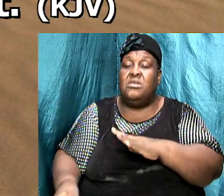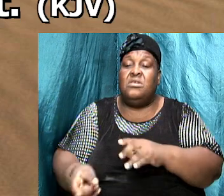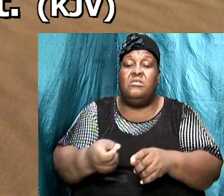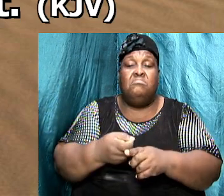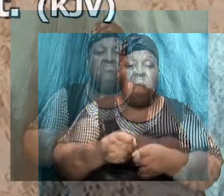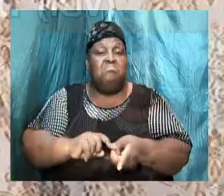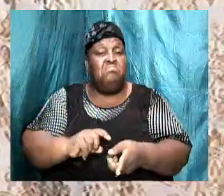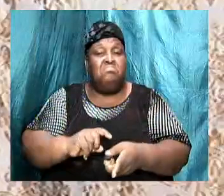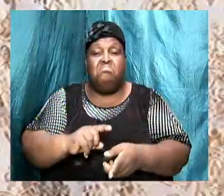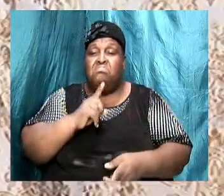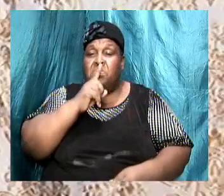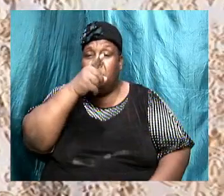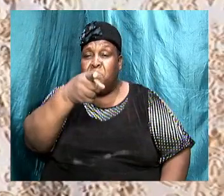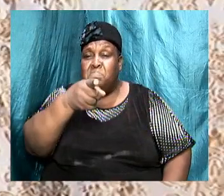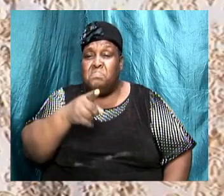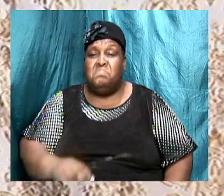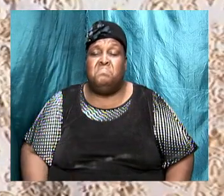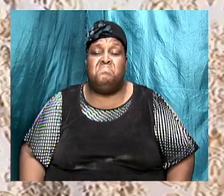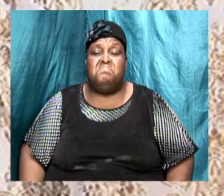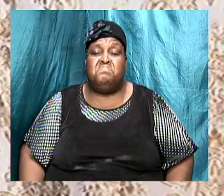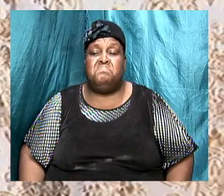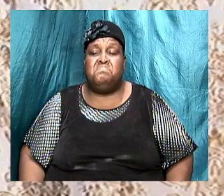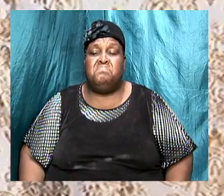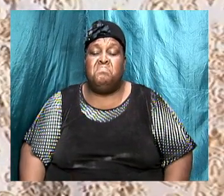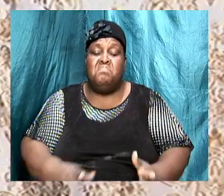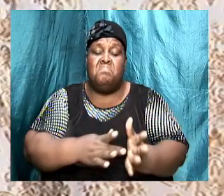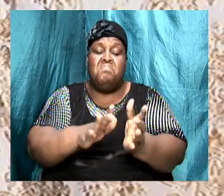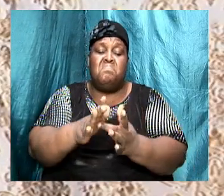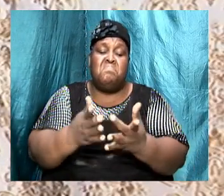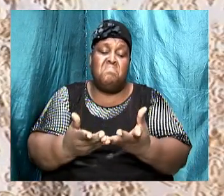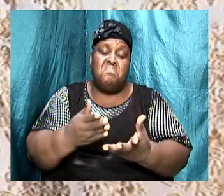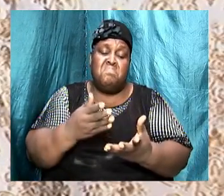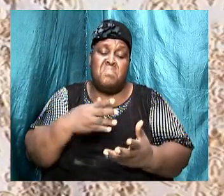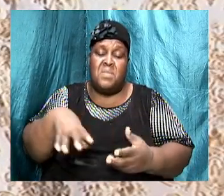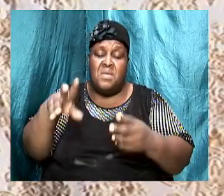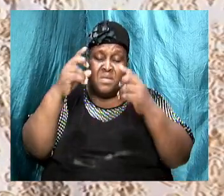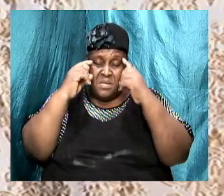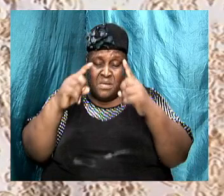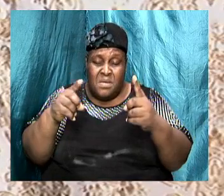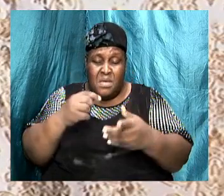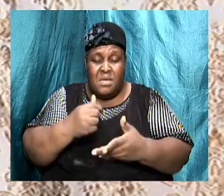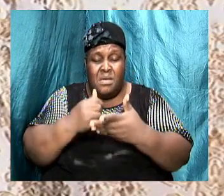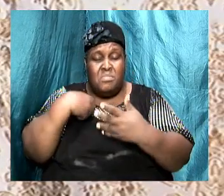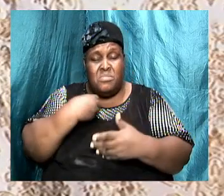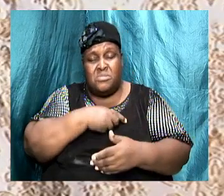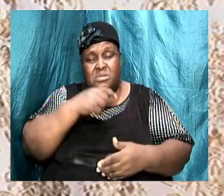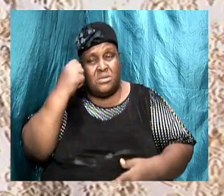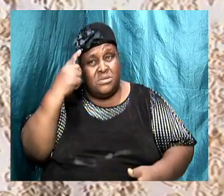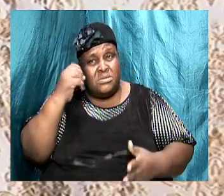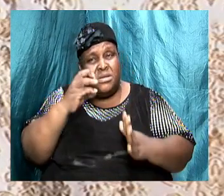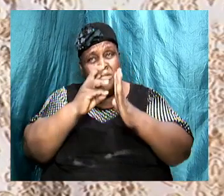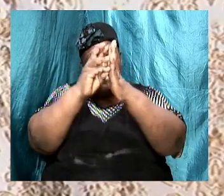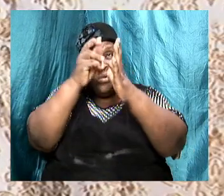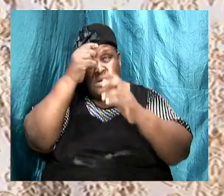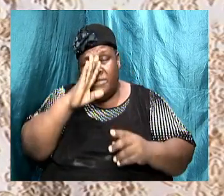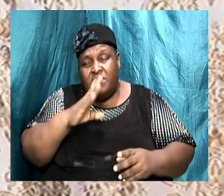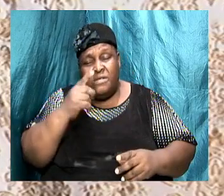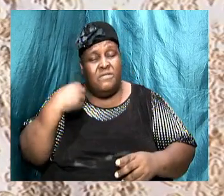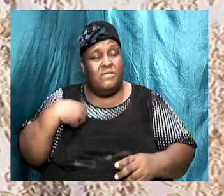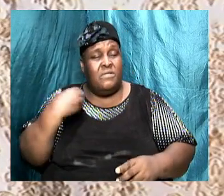truth. So biblical doctrine then helps us to understand the will of God for our